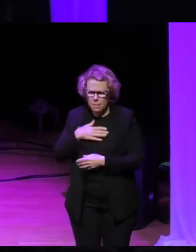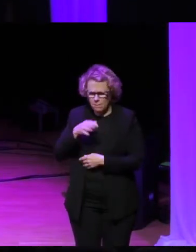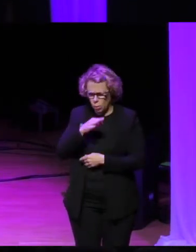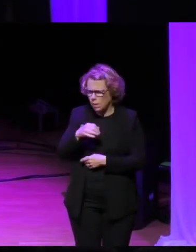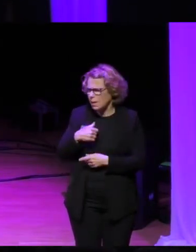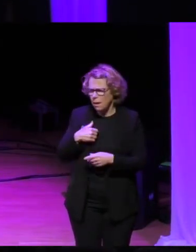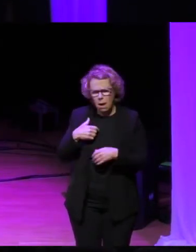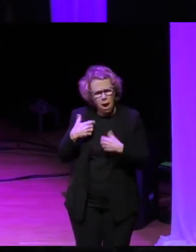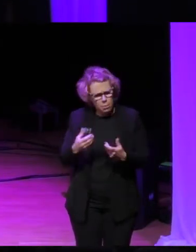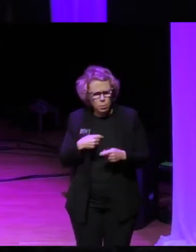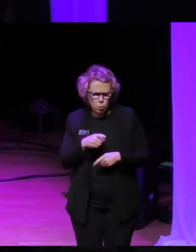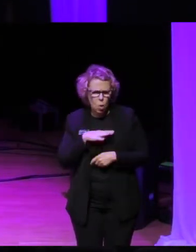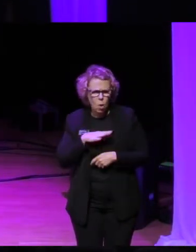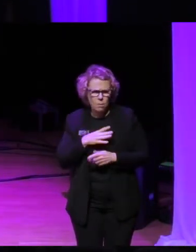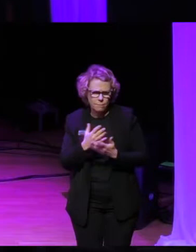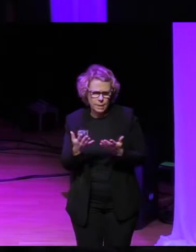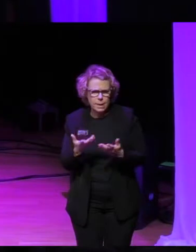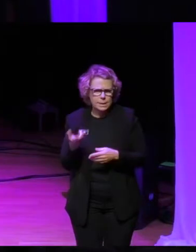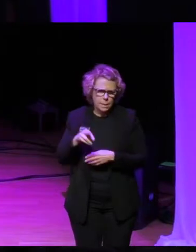more examples of that.